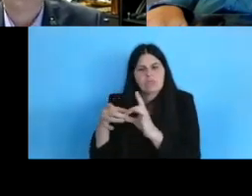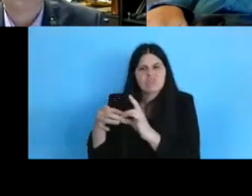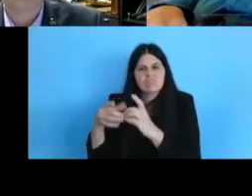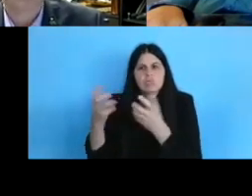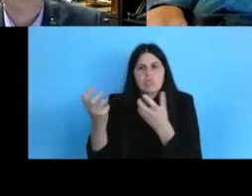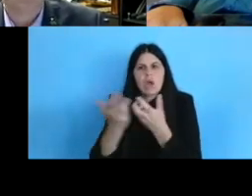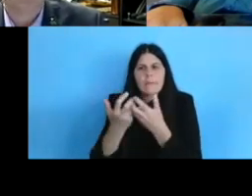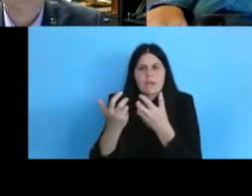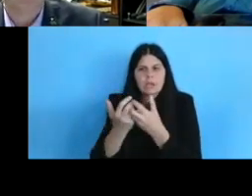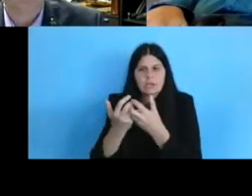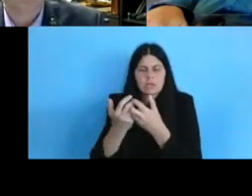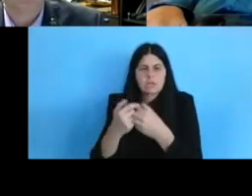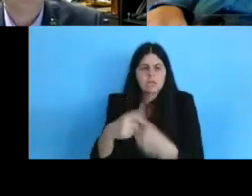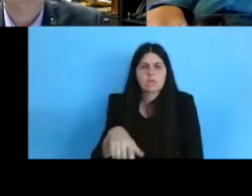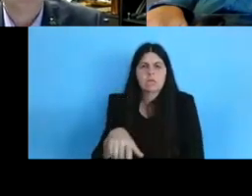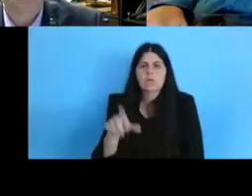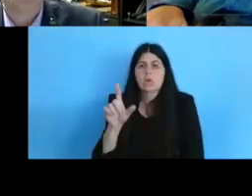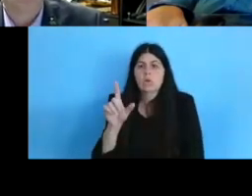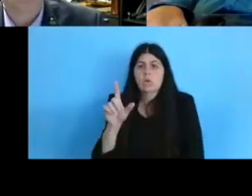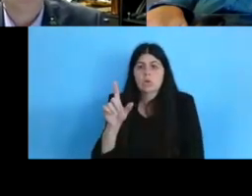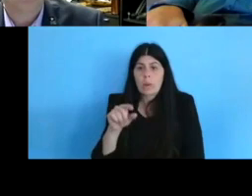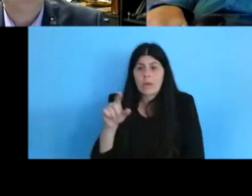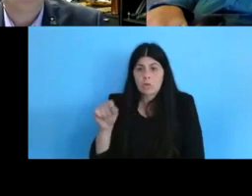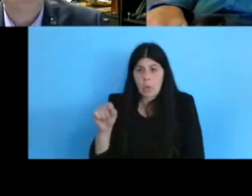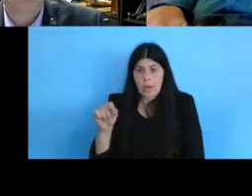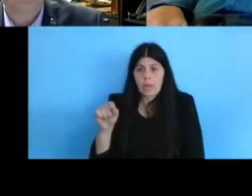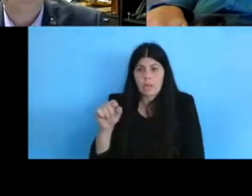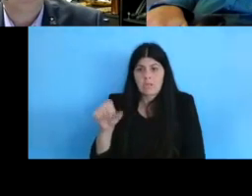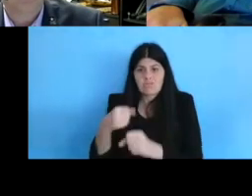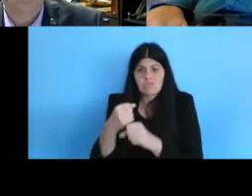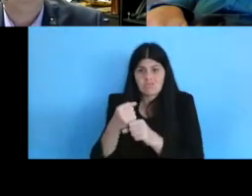The 2020 survey report